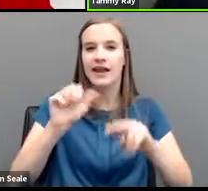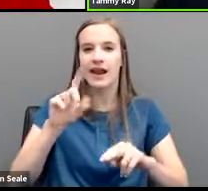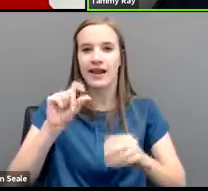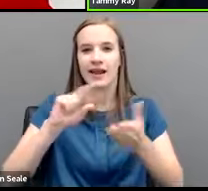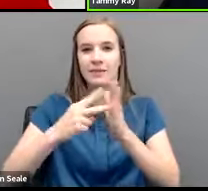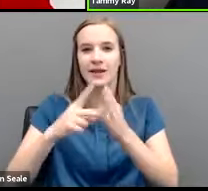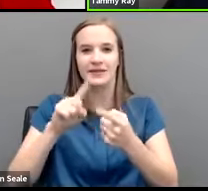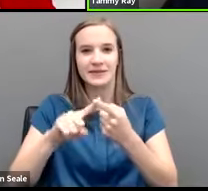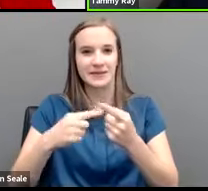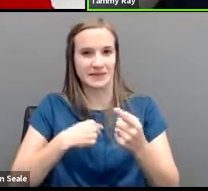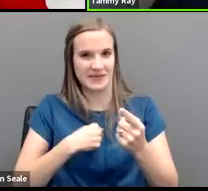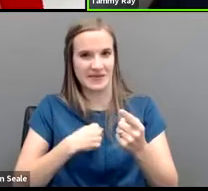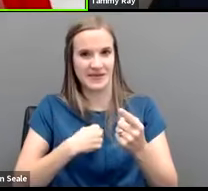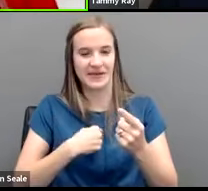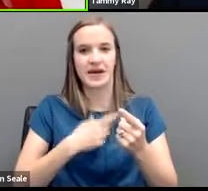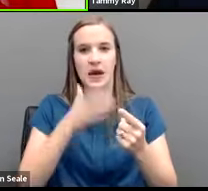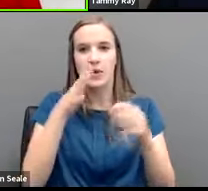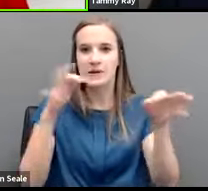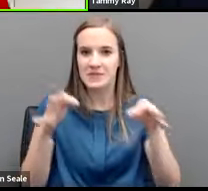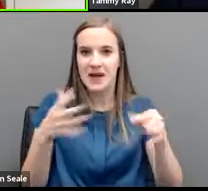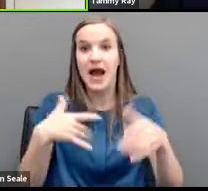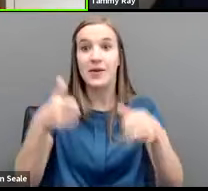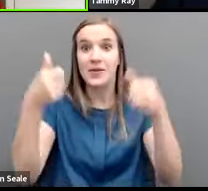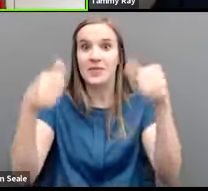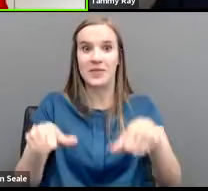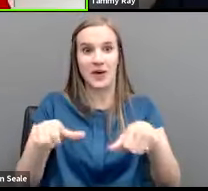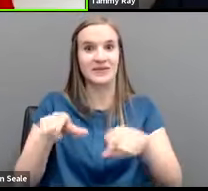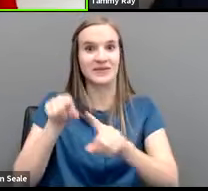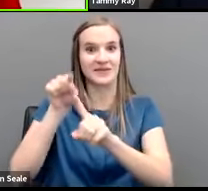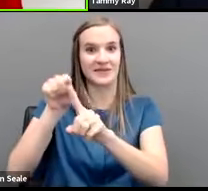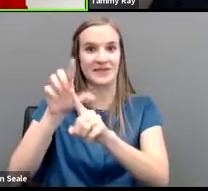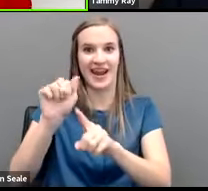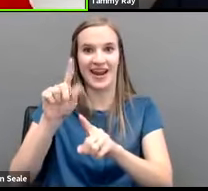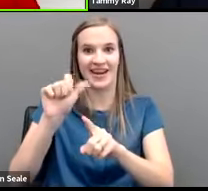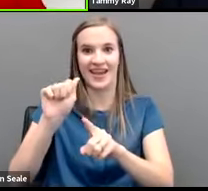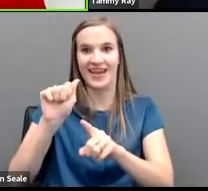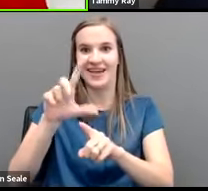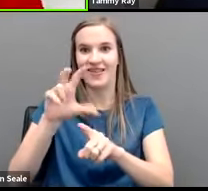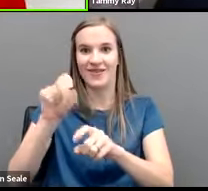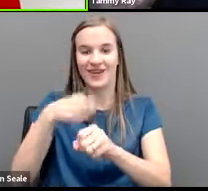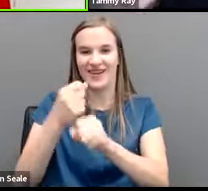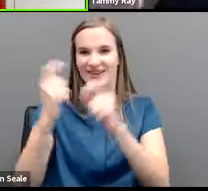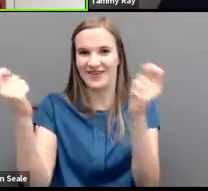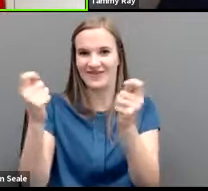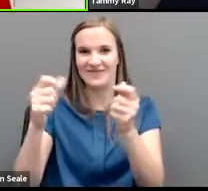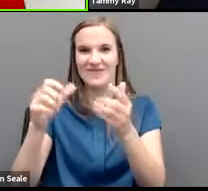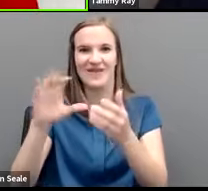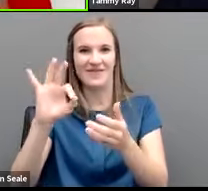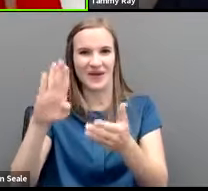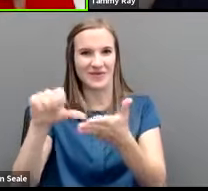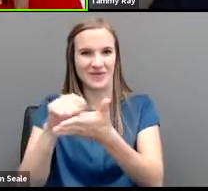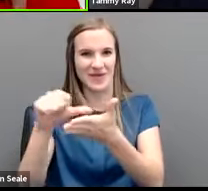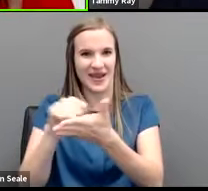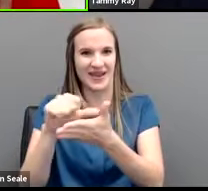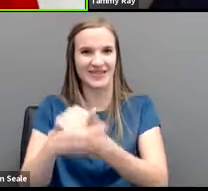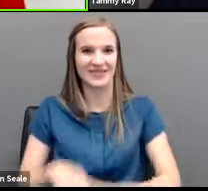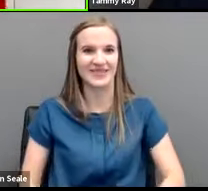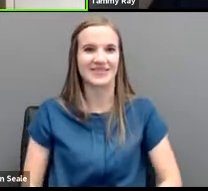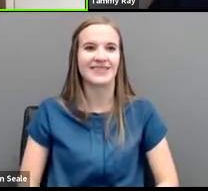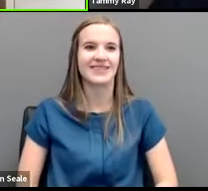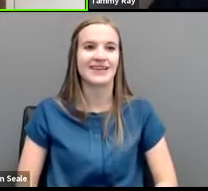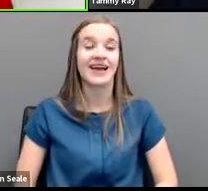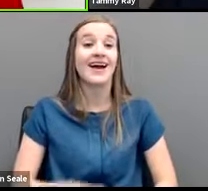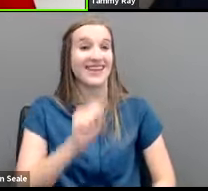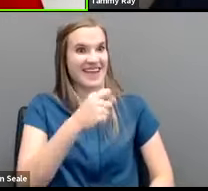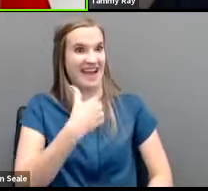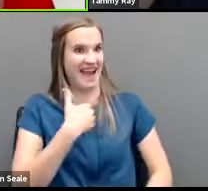Capitol celebration. Yeah, and I'm sporting the same shirt too. So we're looking good with these. We're really excited